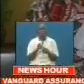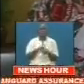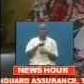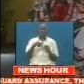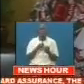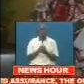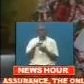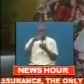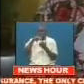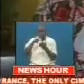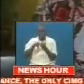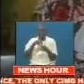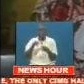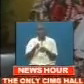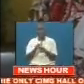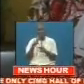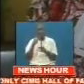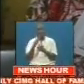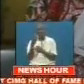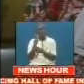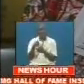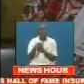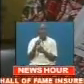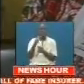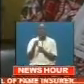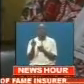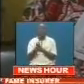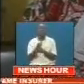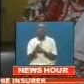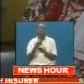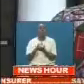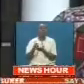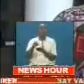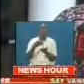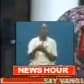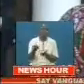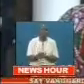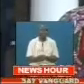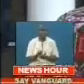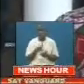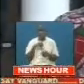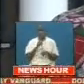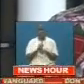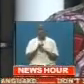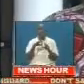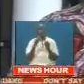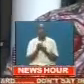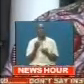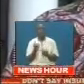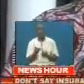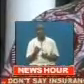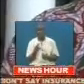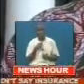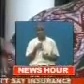time studying the market and movement of shares because that is his only source of income. I work with a company and now as